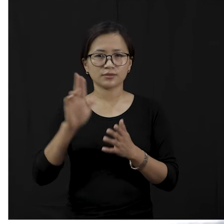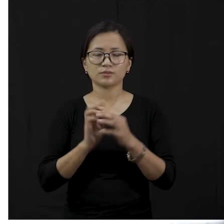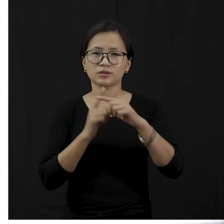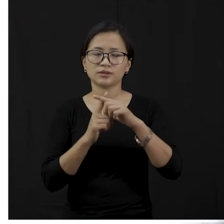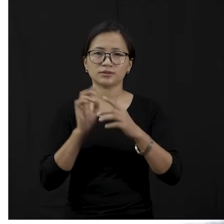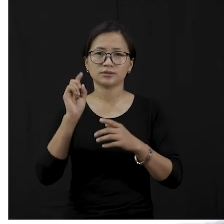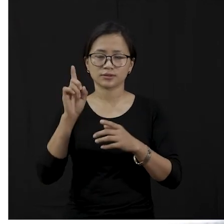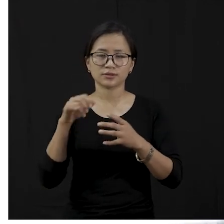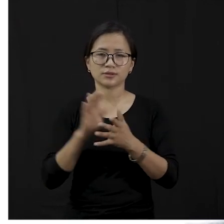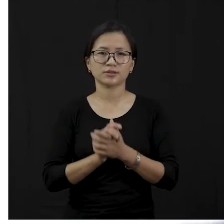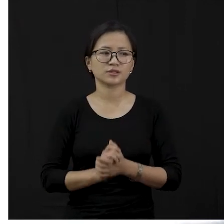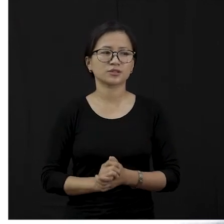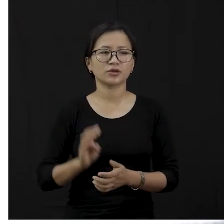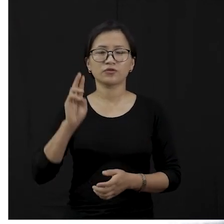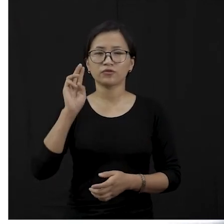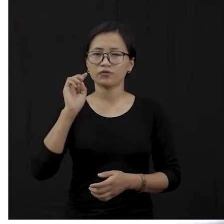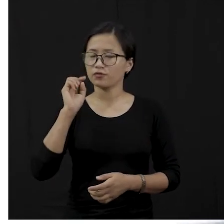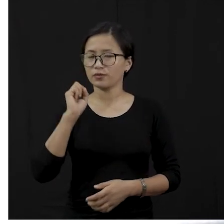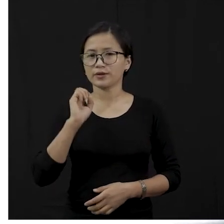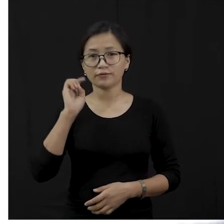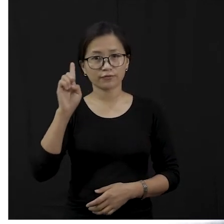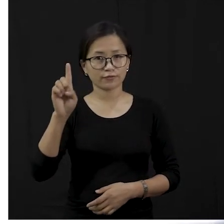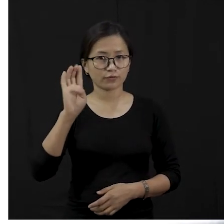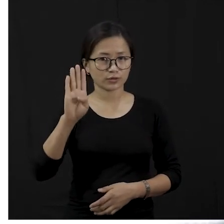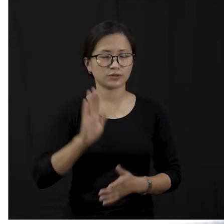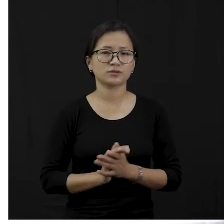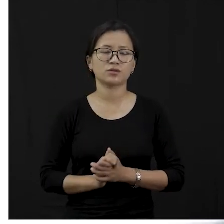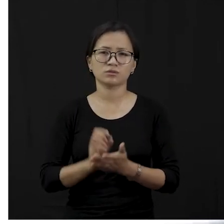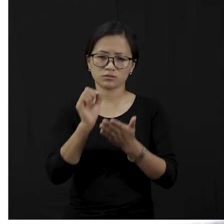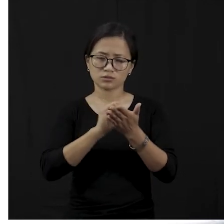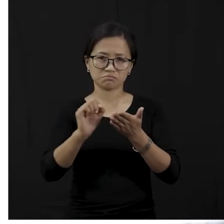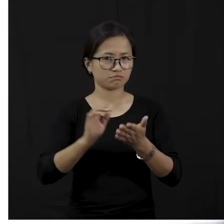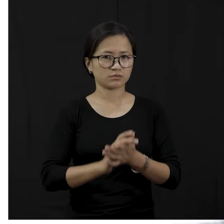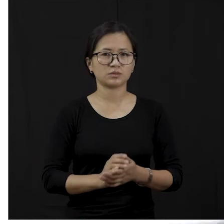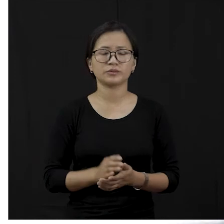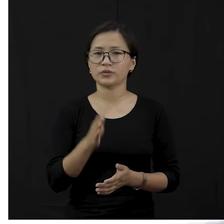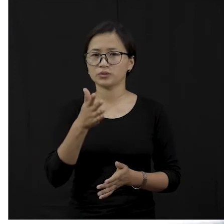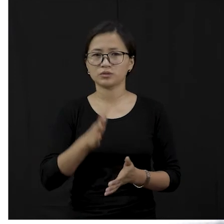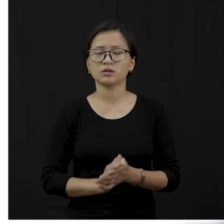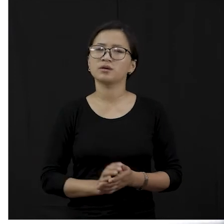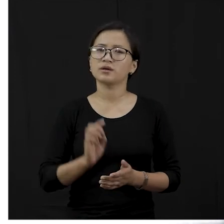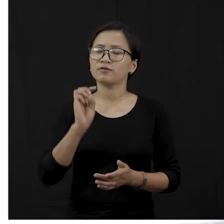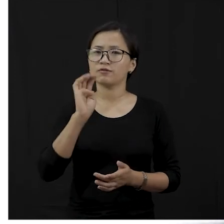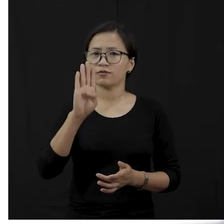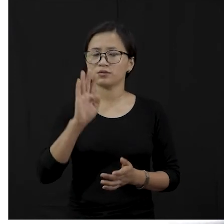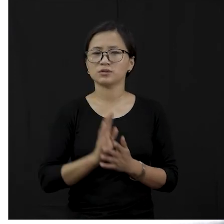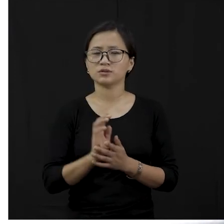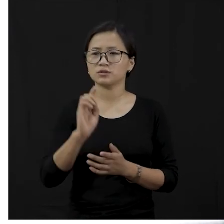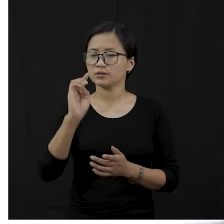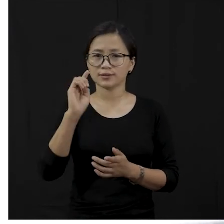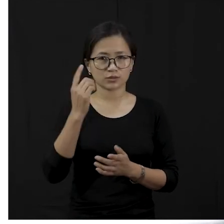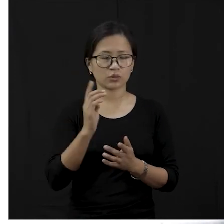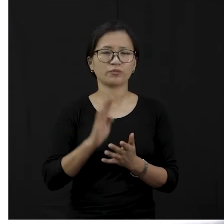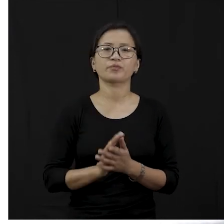a two-digit number. We can't write this 14 here because in 14, 4 is in ones